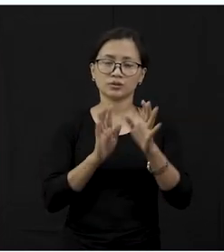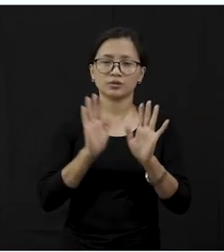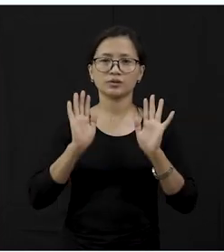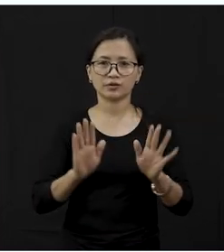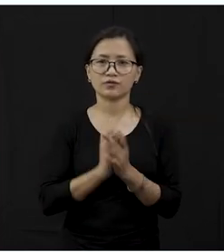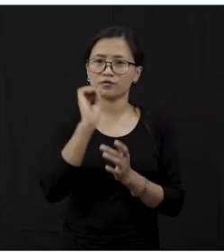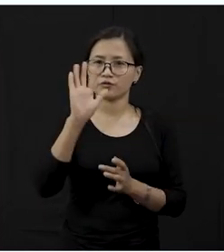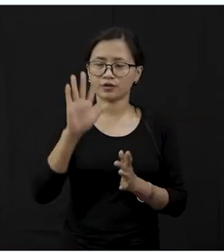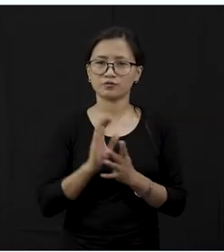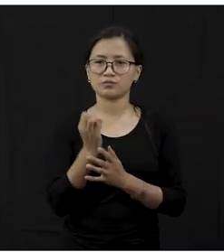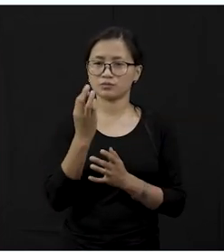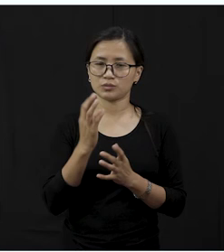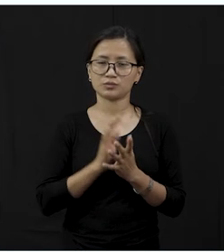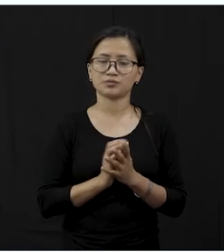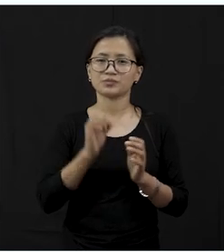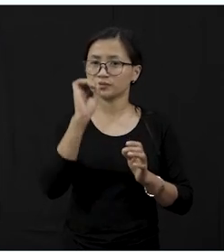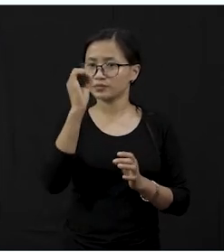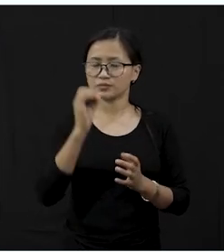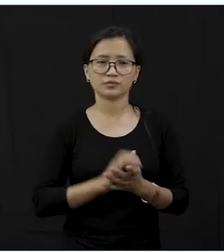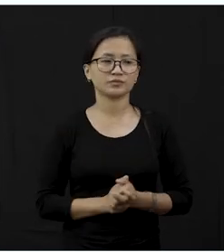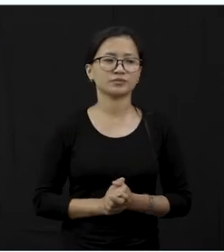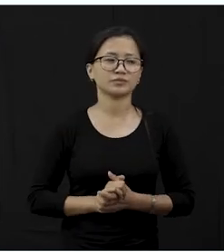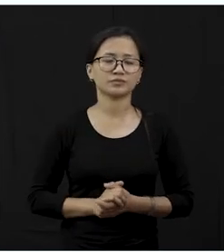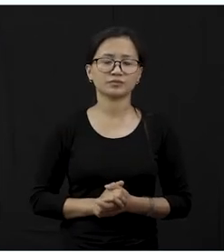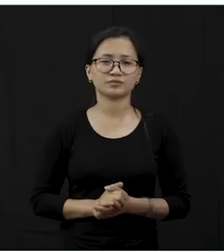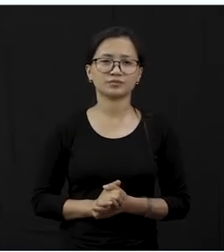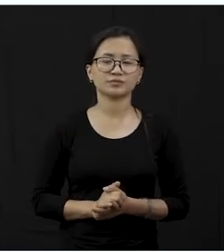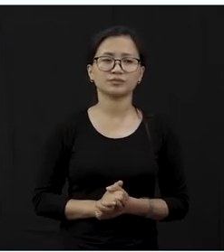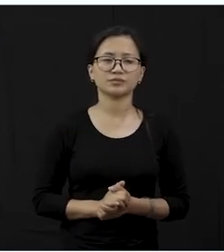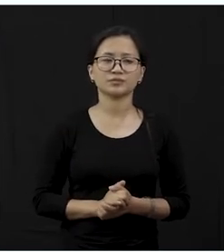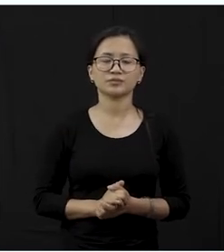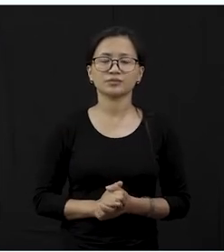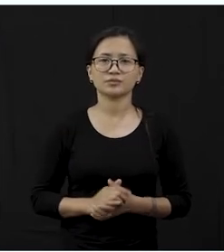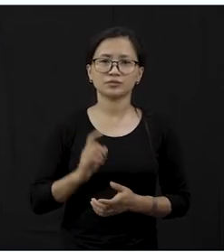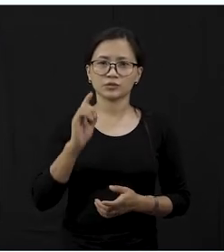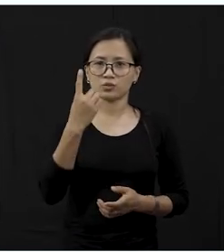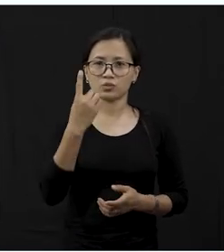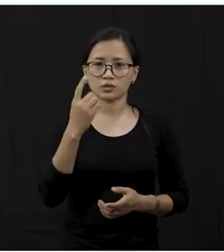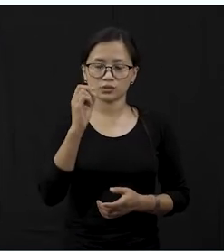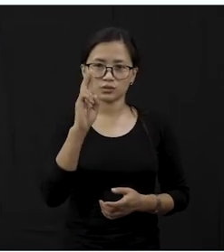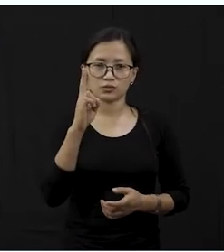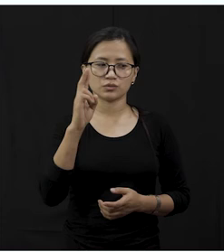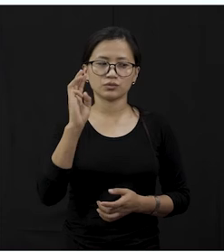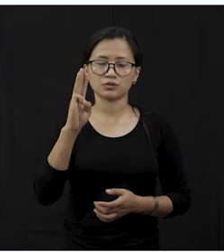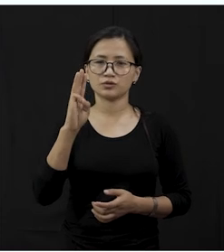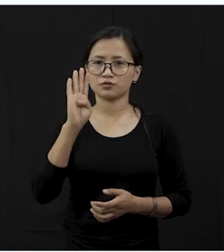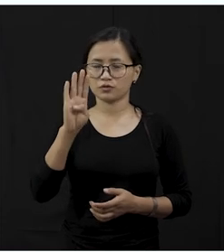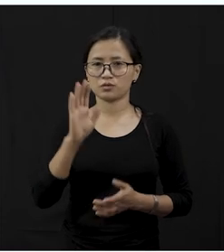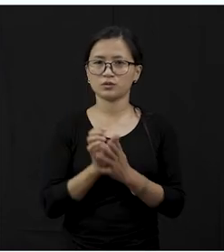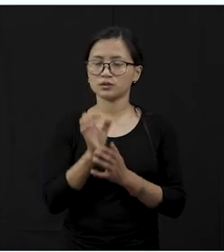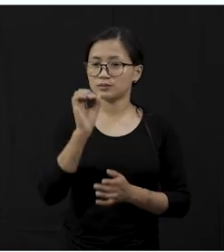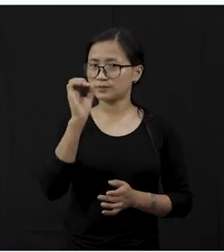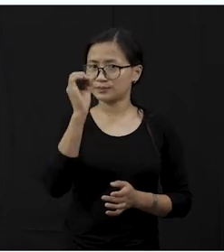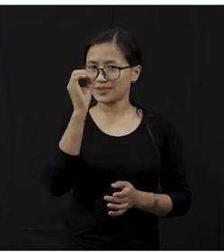So let's start counting the bits from the ones place again. So let's count 1, 2, 3, 4. You have